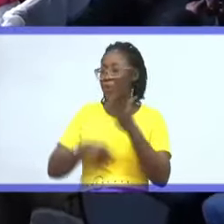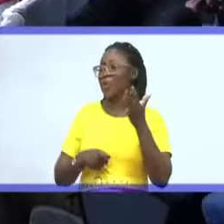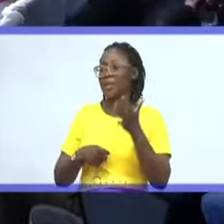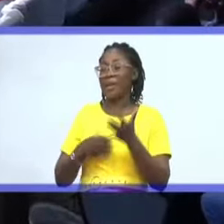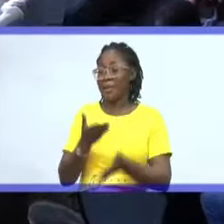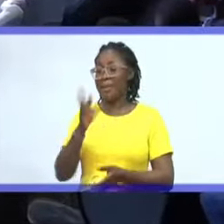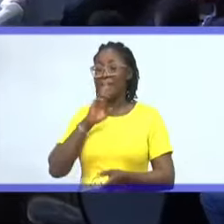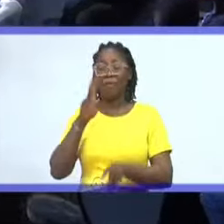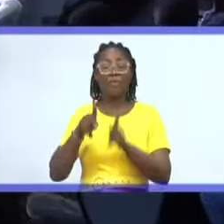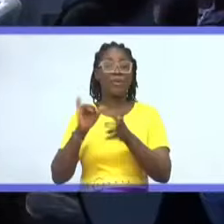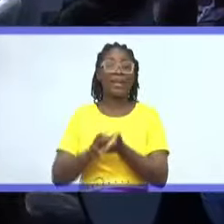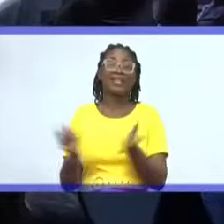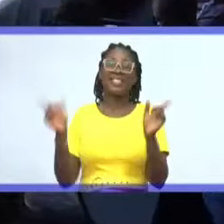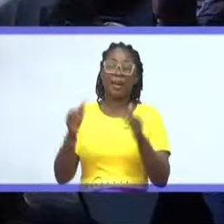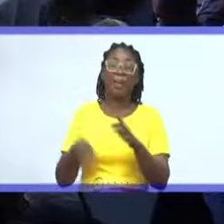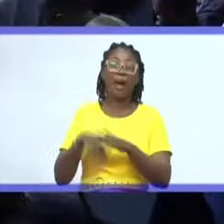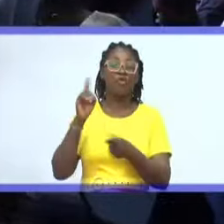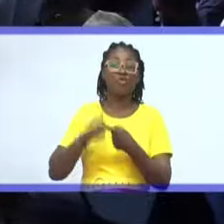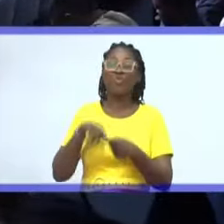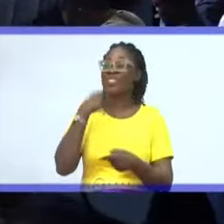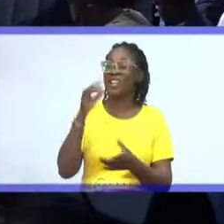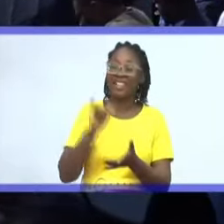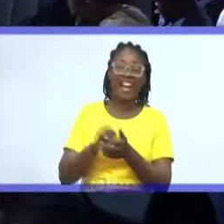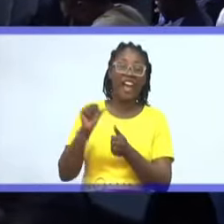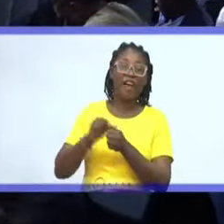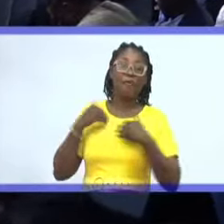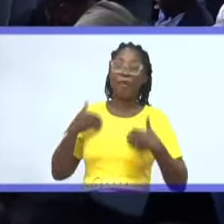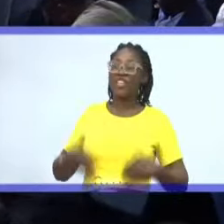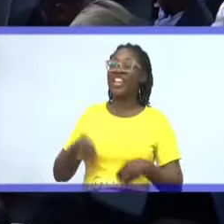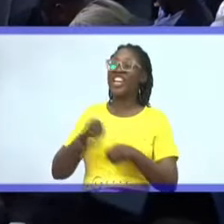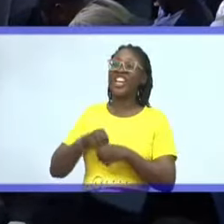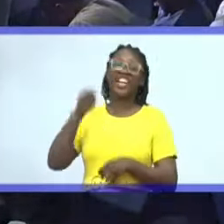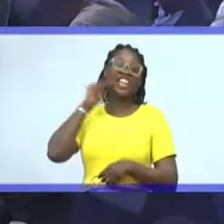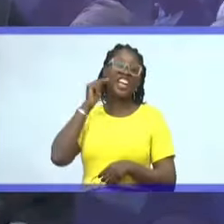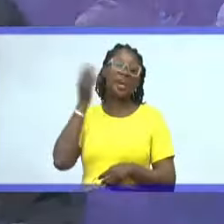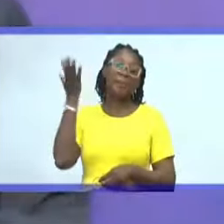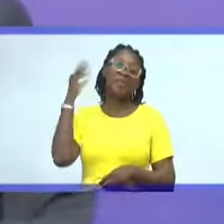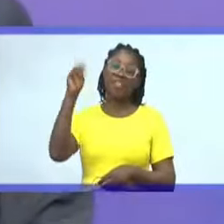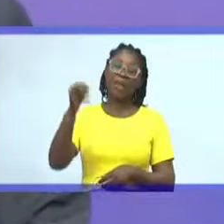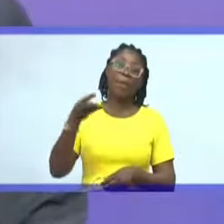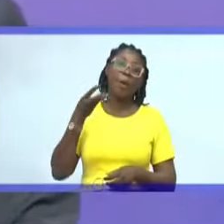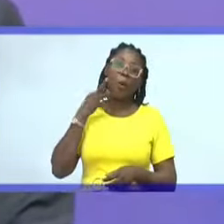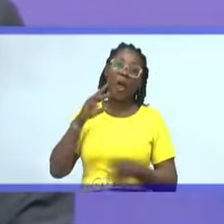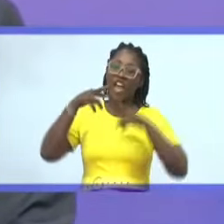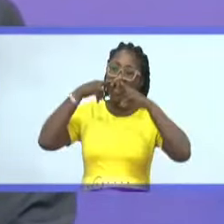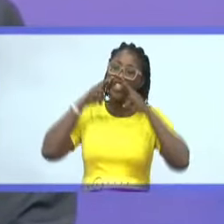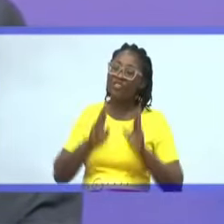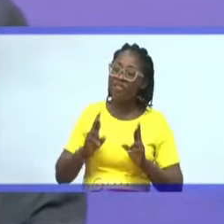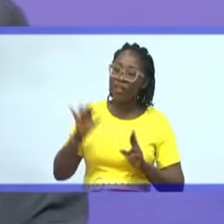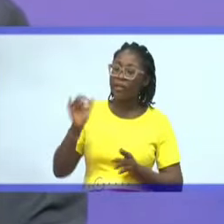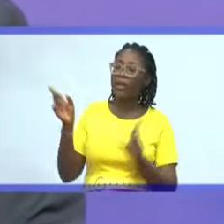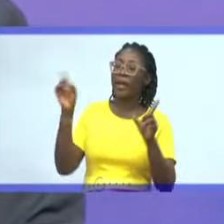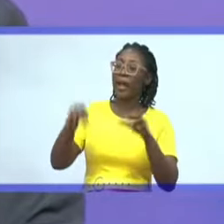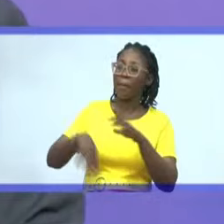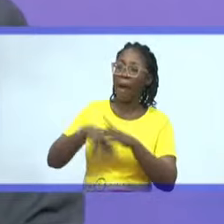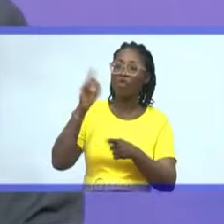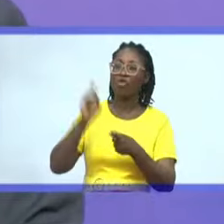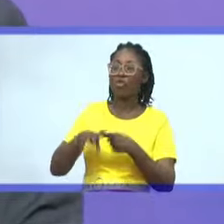that everybody who ruled in Nigeria before them was a thief. They came out to be